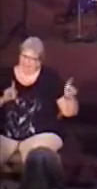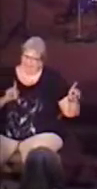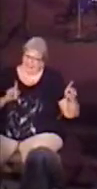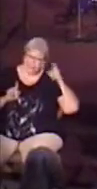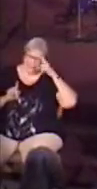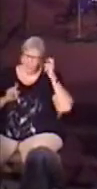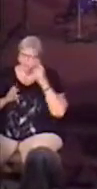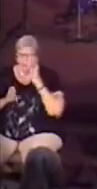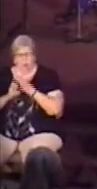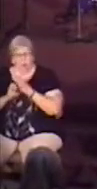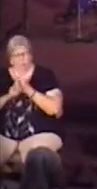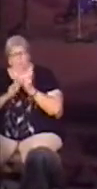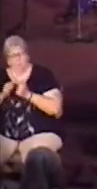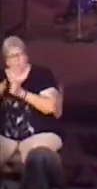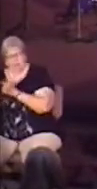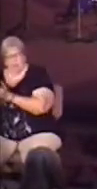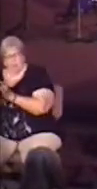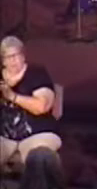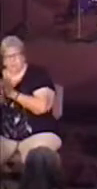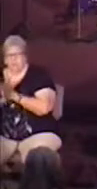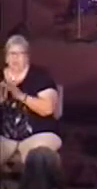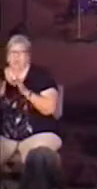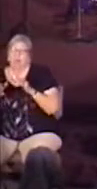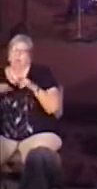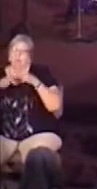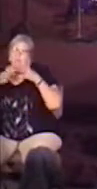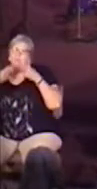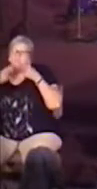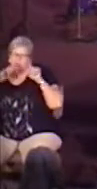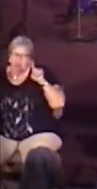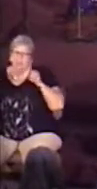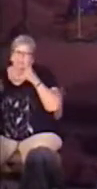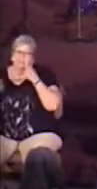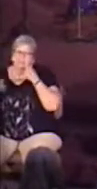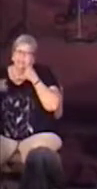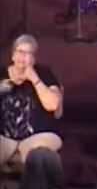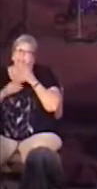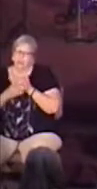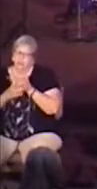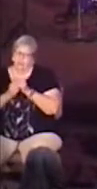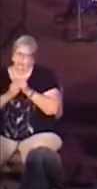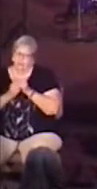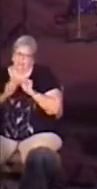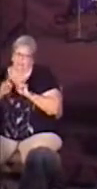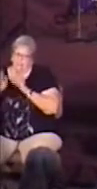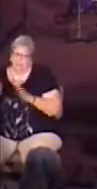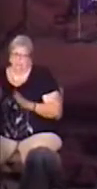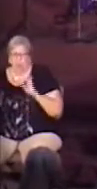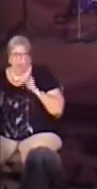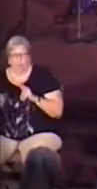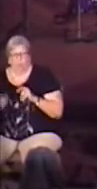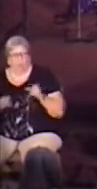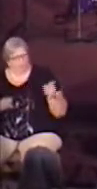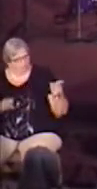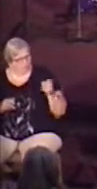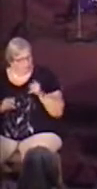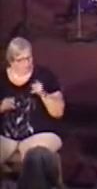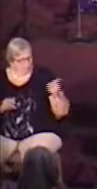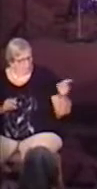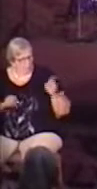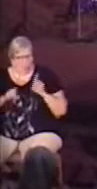Jesus. And finally, Jesus, exasperated, sits down, and he shares this with his disciples. He says, will you too leave